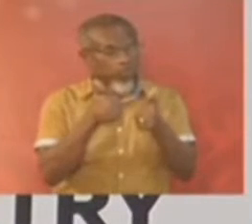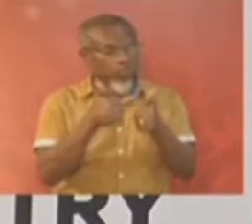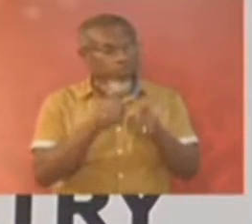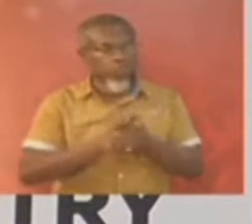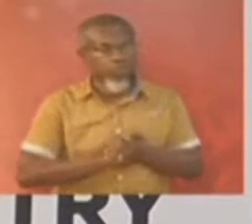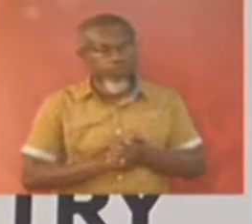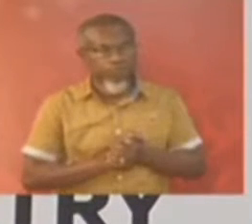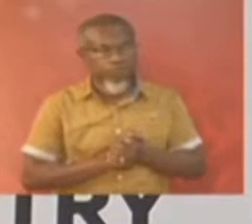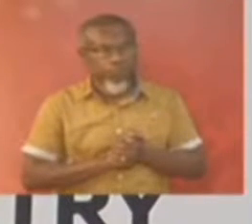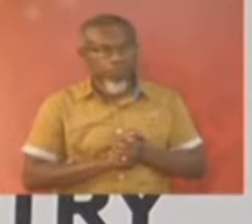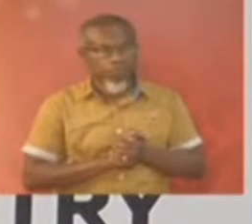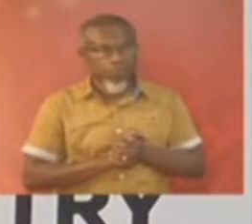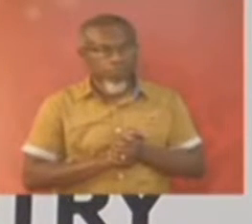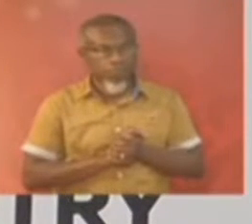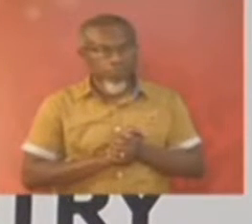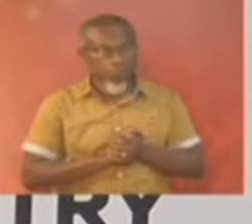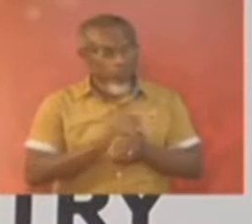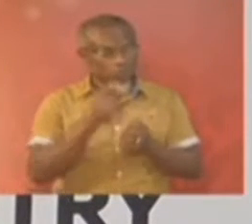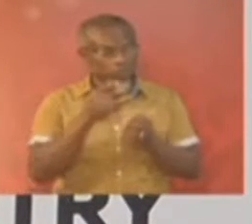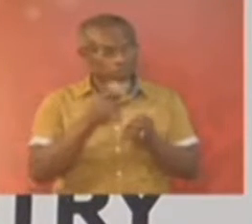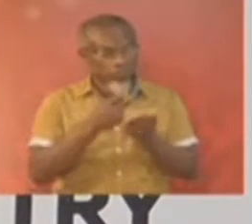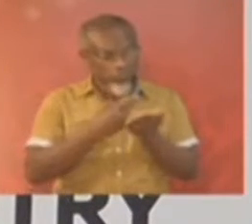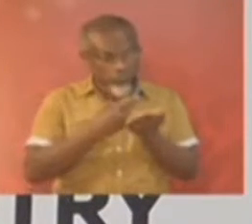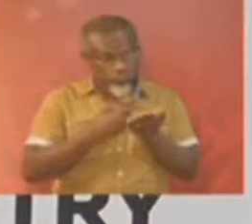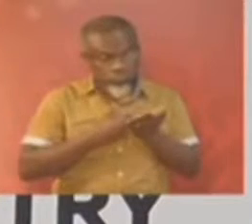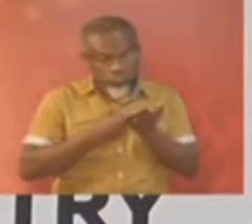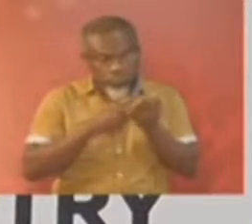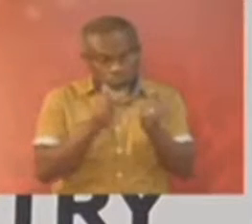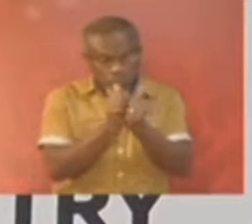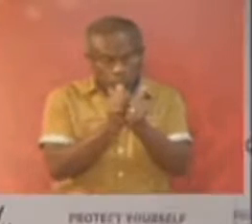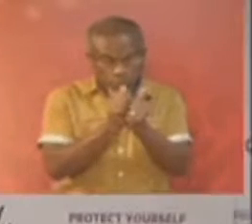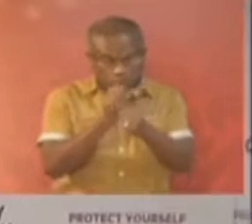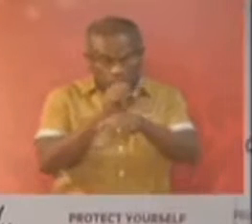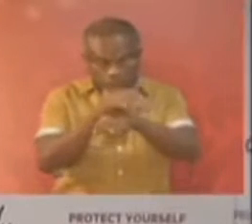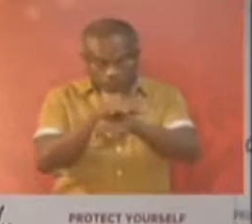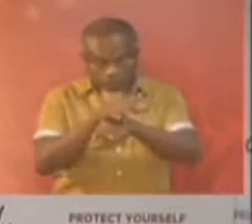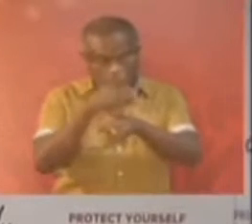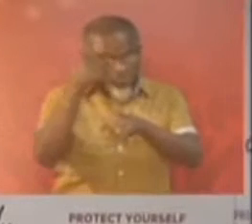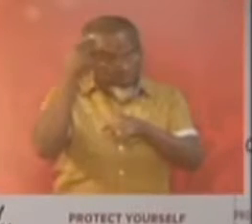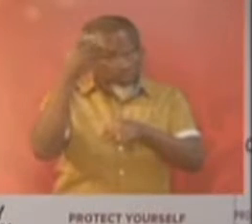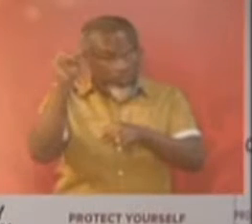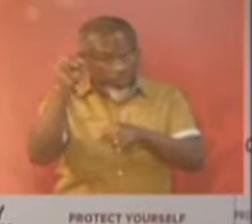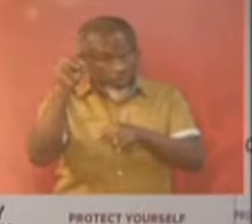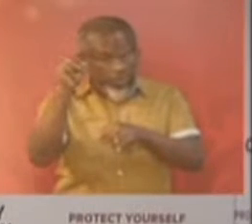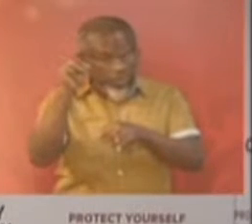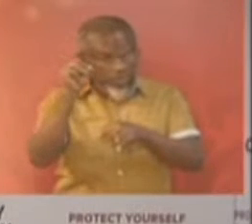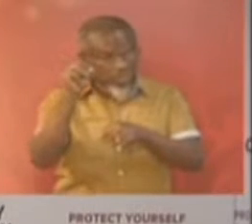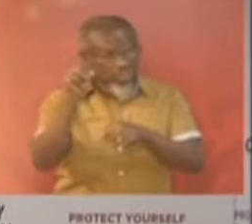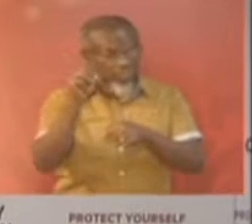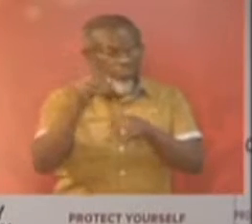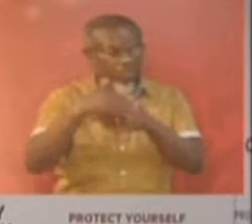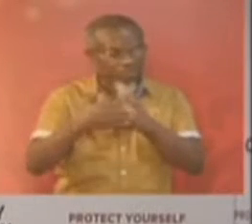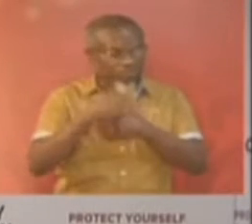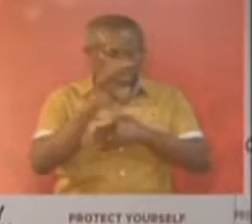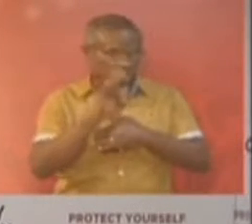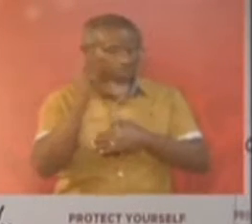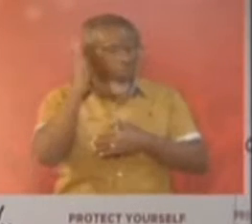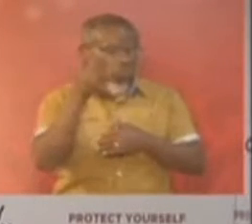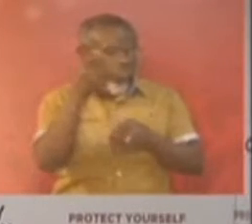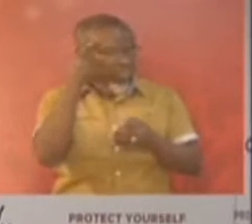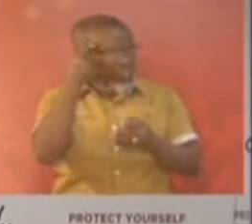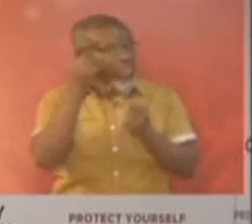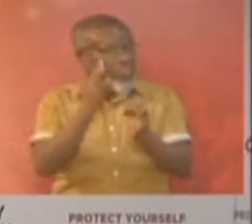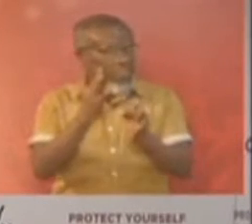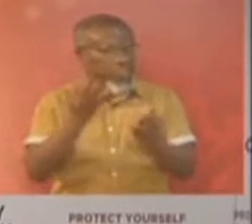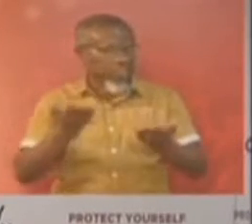make the ultimate decision on Saturday as to what happens from there on in. Thank you very much. And we go now to Express for 2